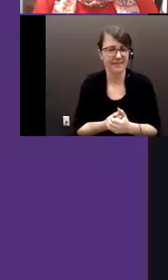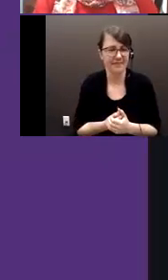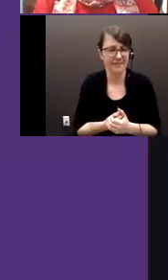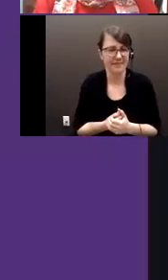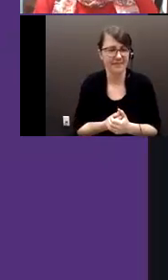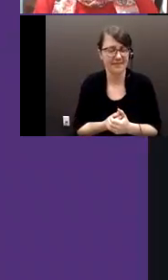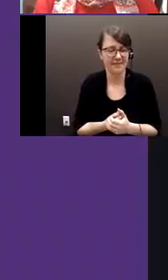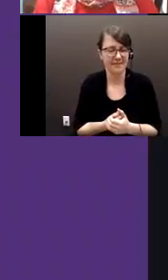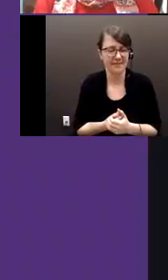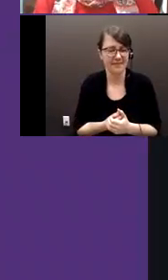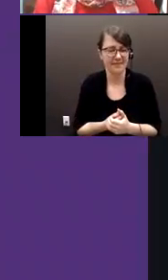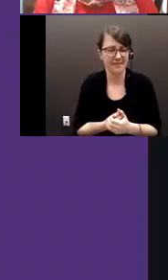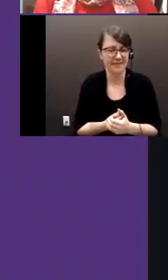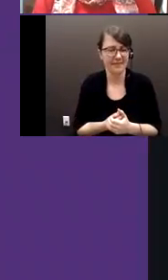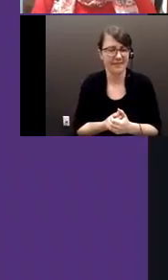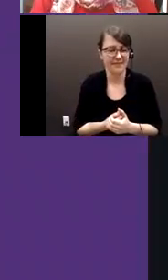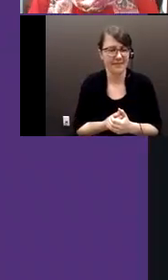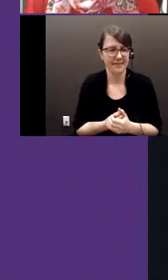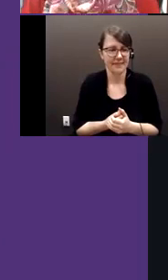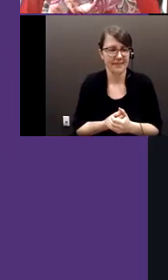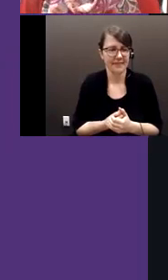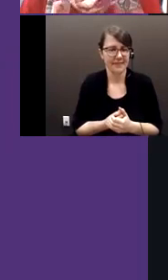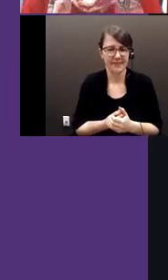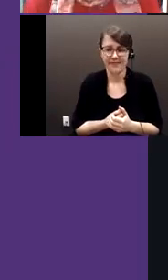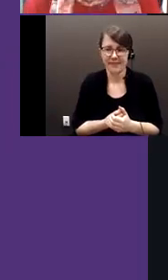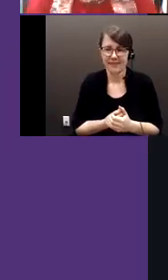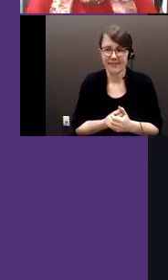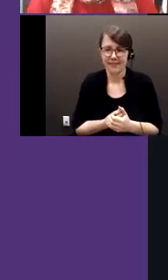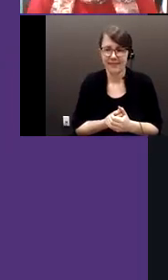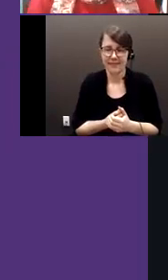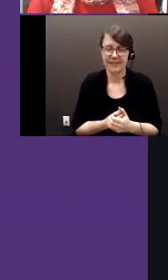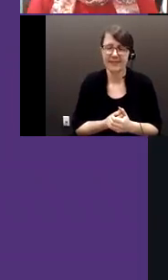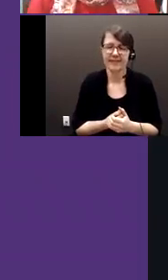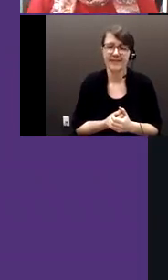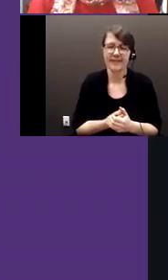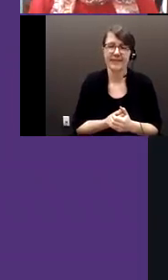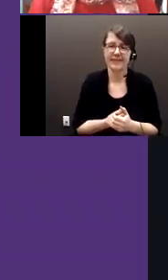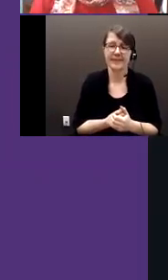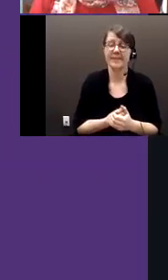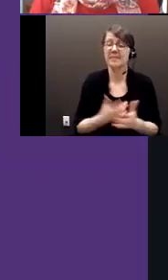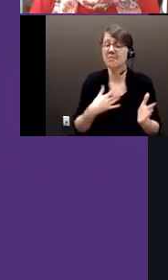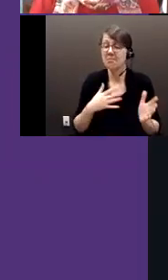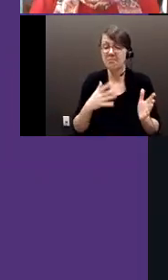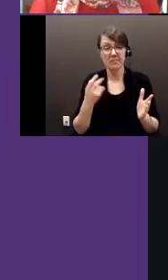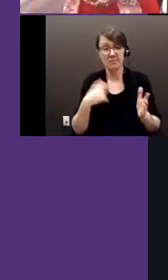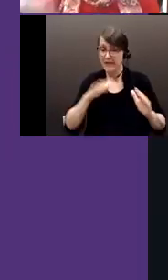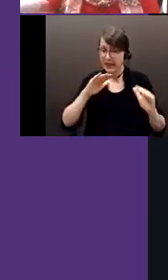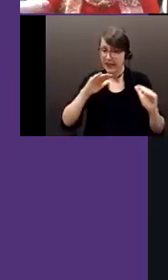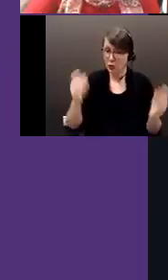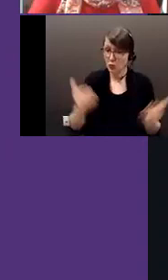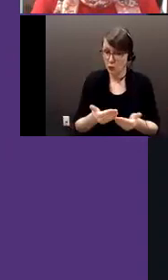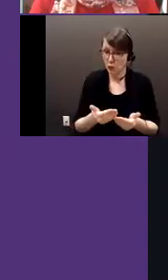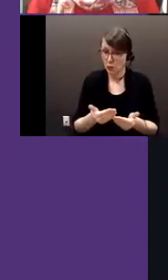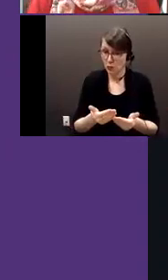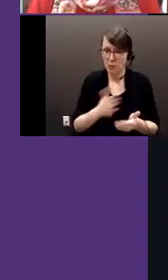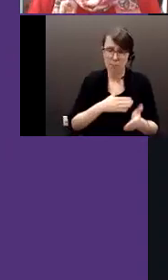think, by just saying a little bit about how I came to be a public educator. Before I talk a